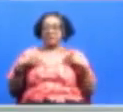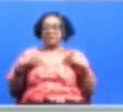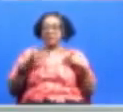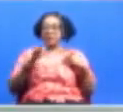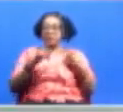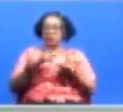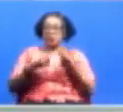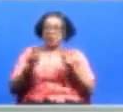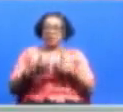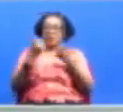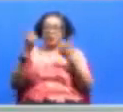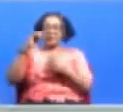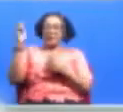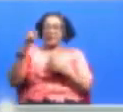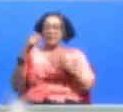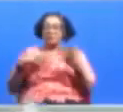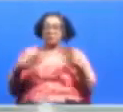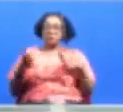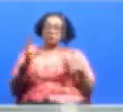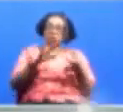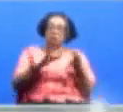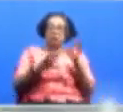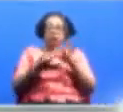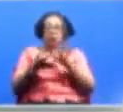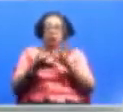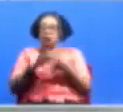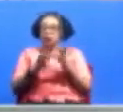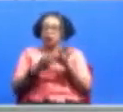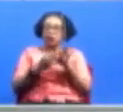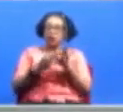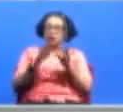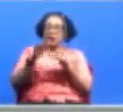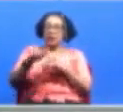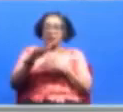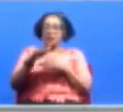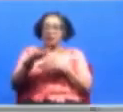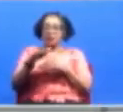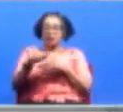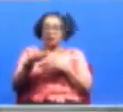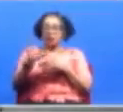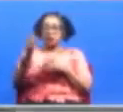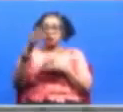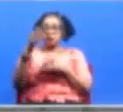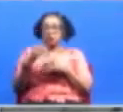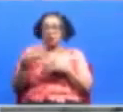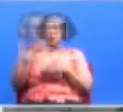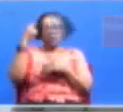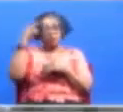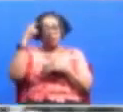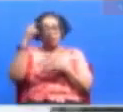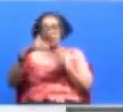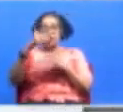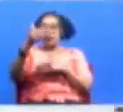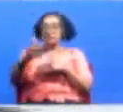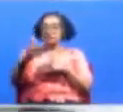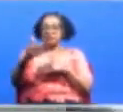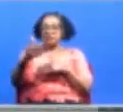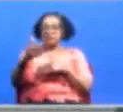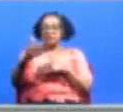now what's happening in Kenya. People are joining in the early age. So I think in the